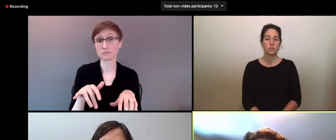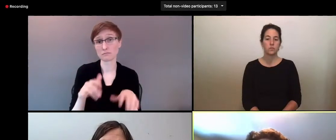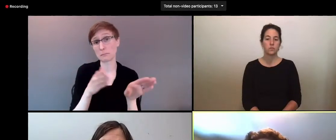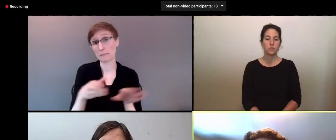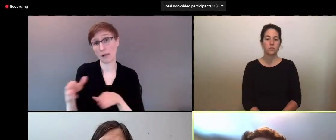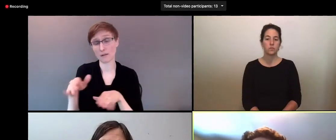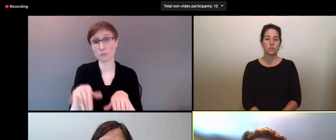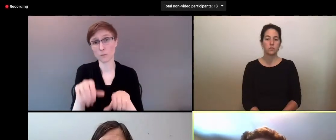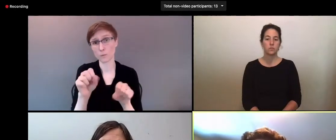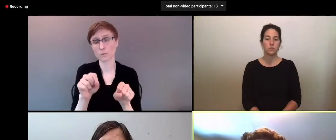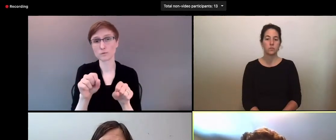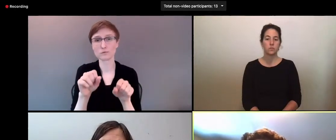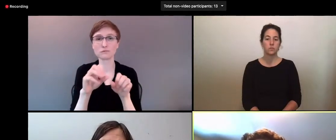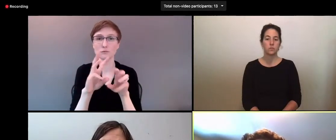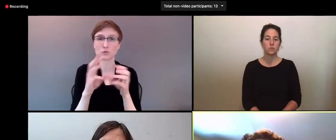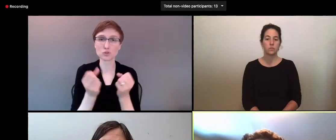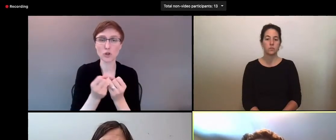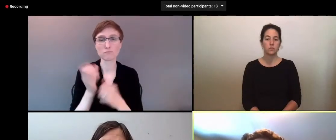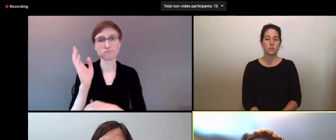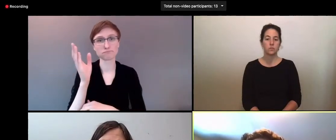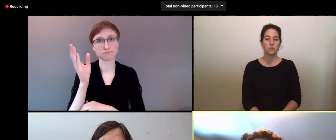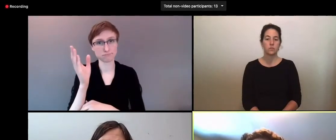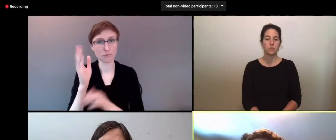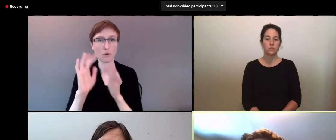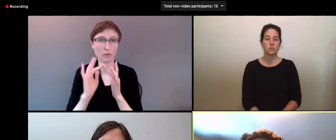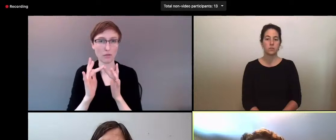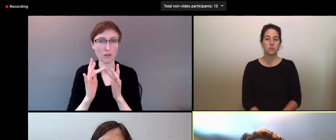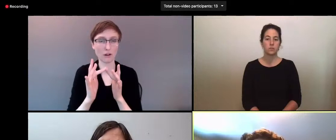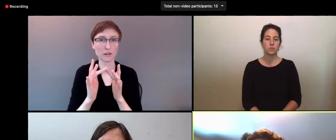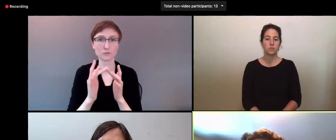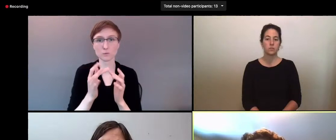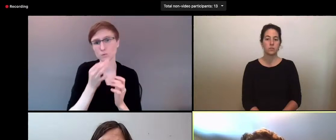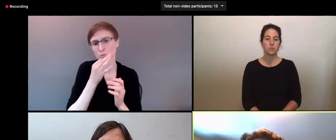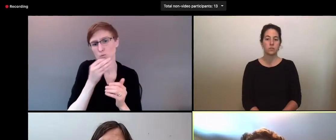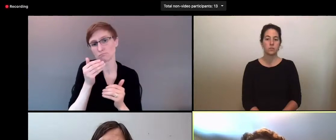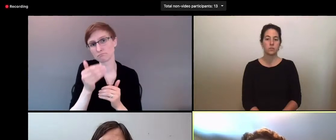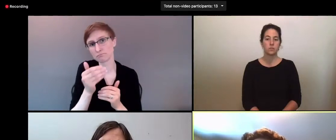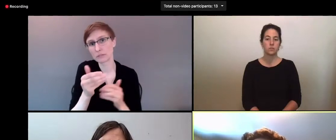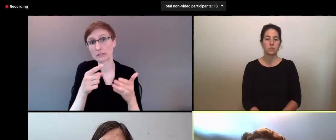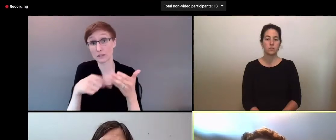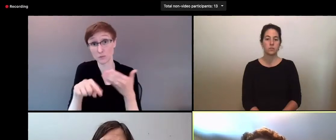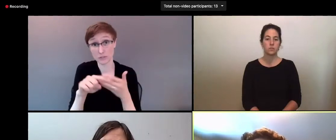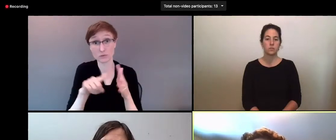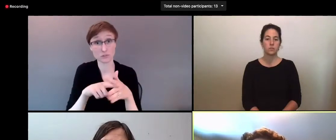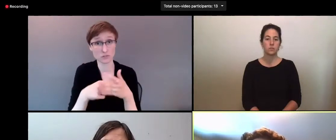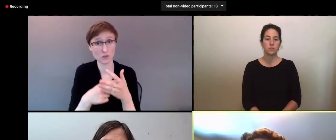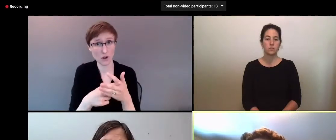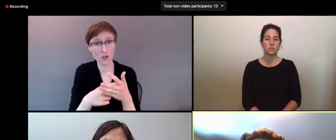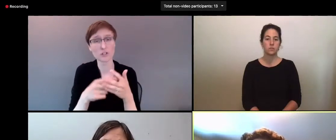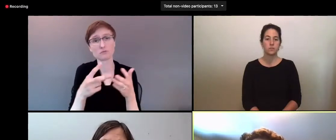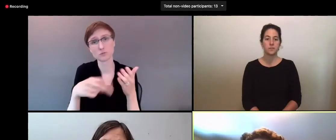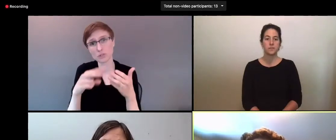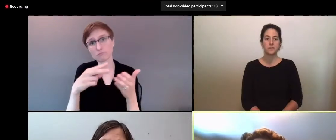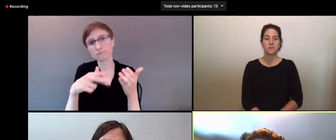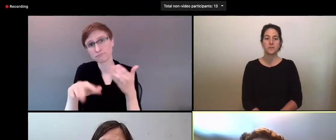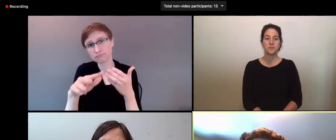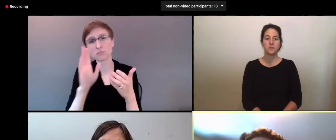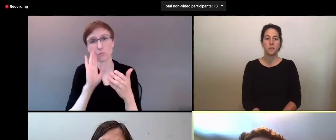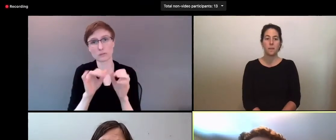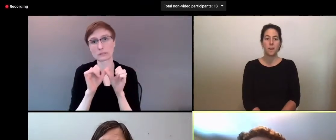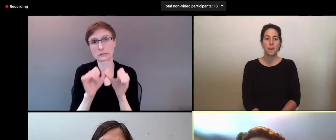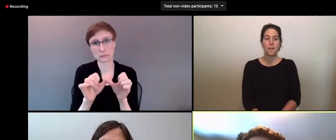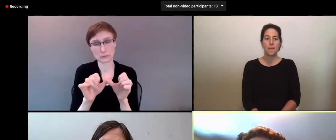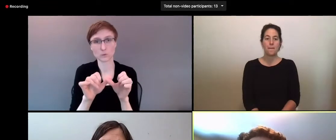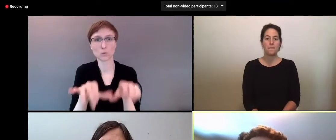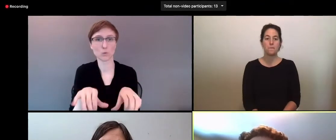business sectors starting next week and occurring over subsequent weeks. We've been putting out as quickly